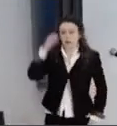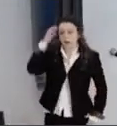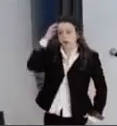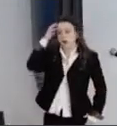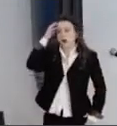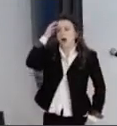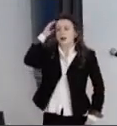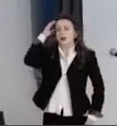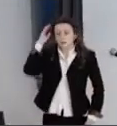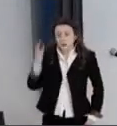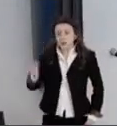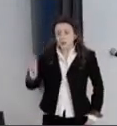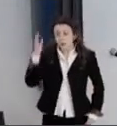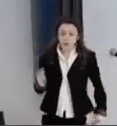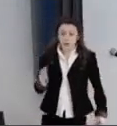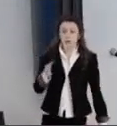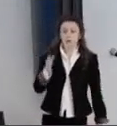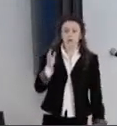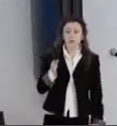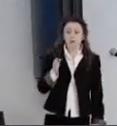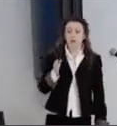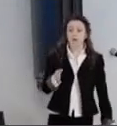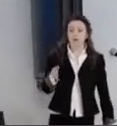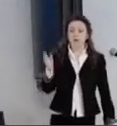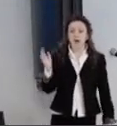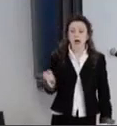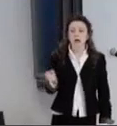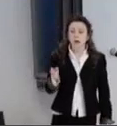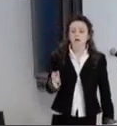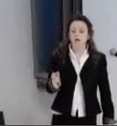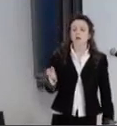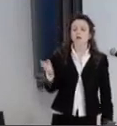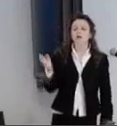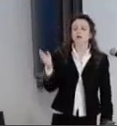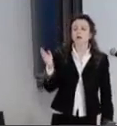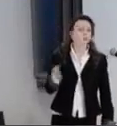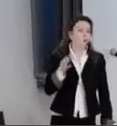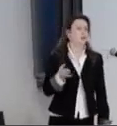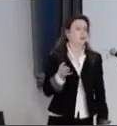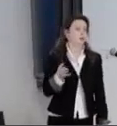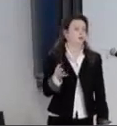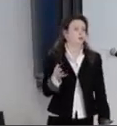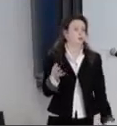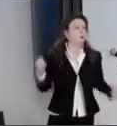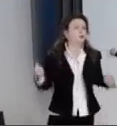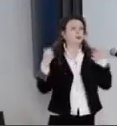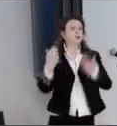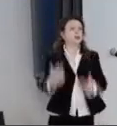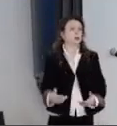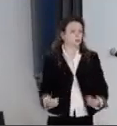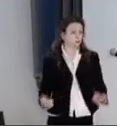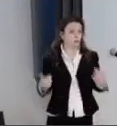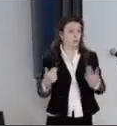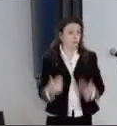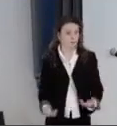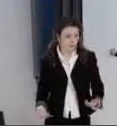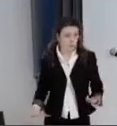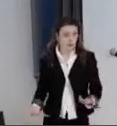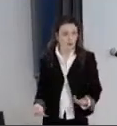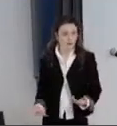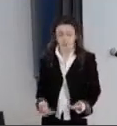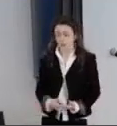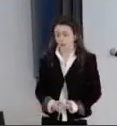was telling you earlier, that is faithfully reproduced artificially, this is highly relevant to its proper aesthetic appreciation. We would be missing out if we